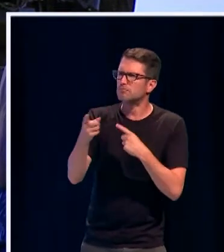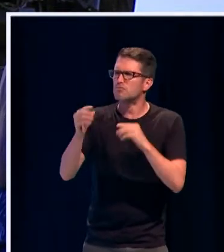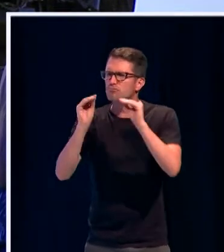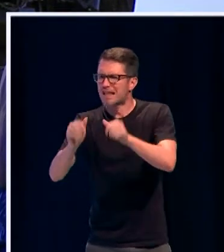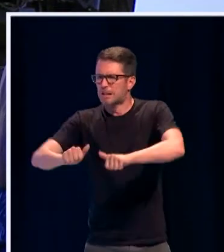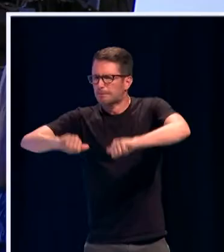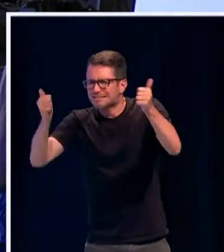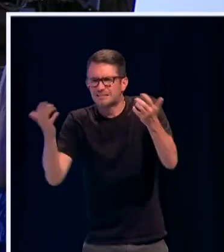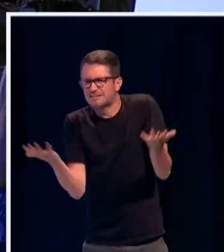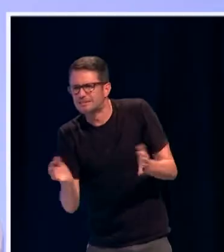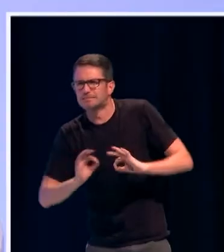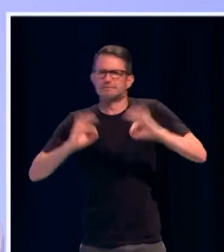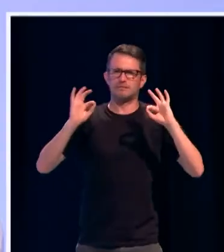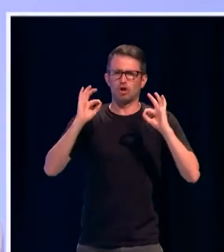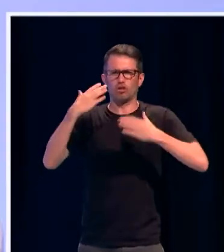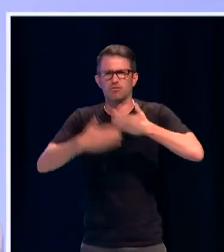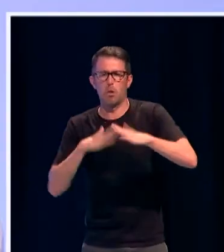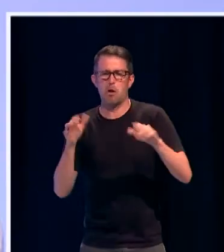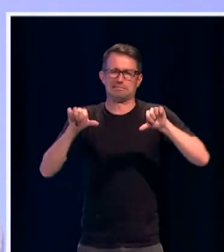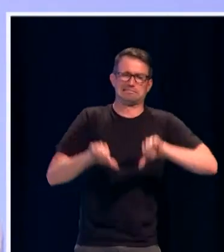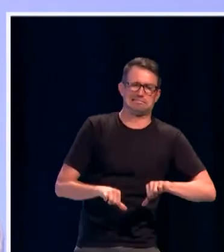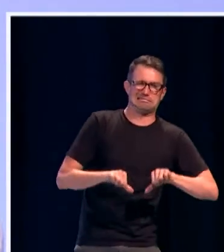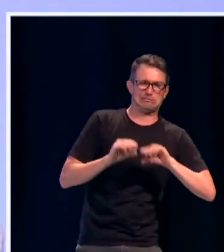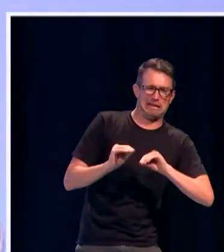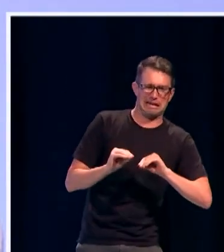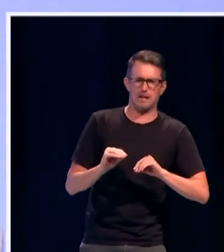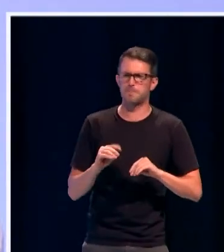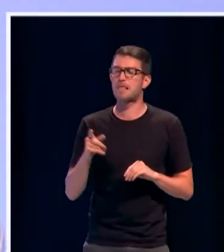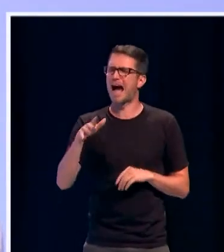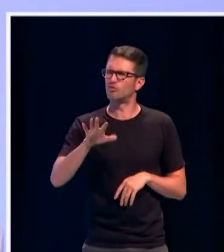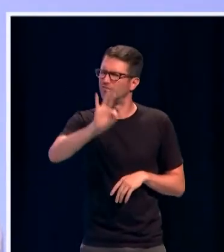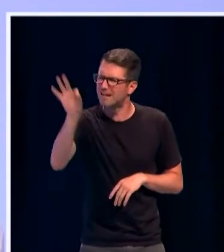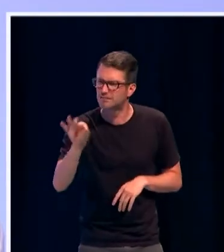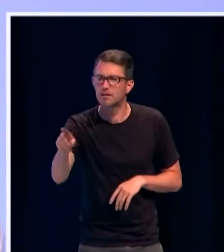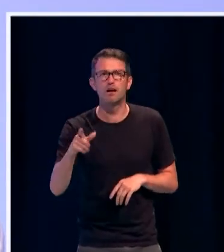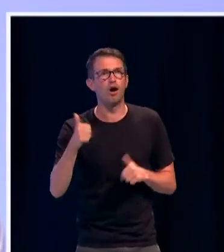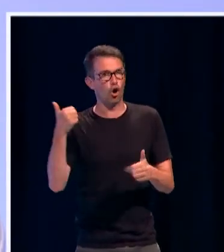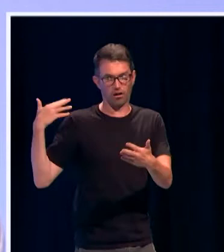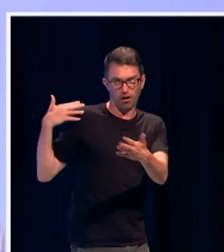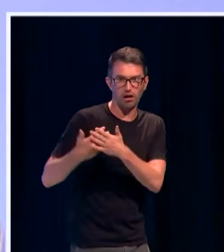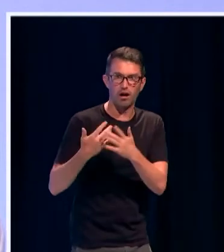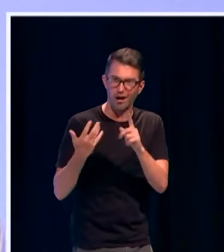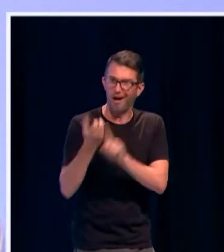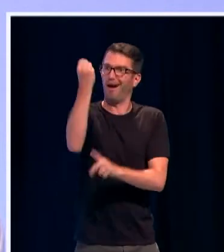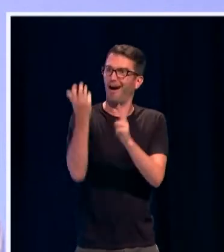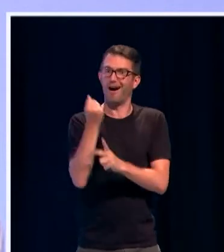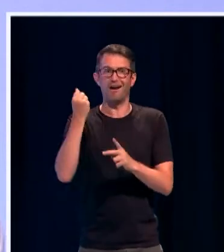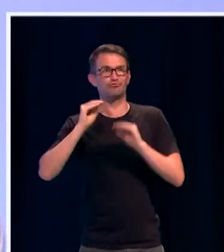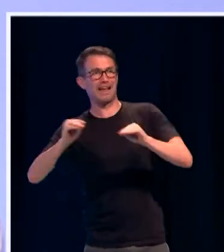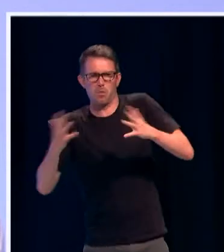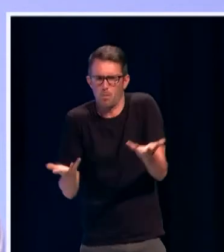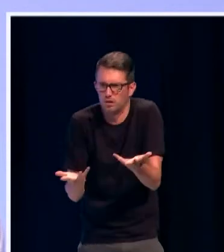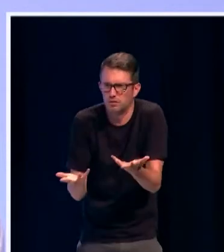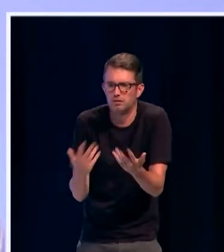has succeeded? One of the things that I've noticed is in the program